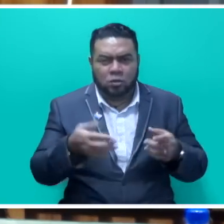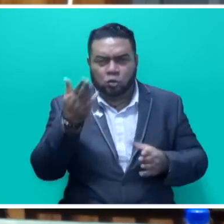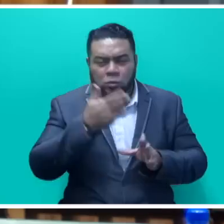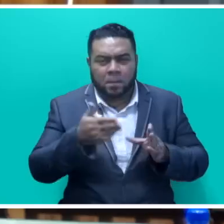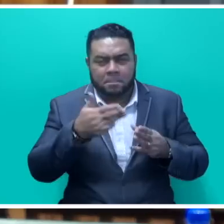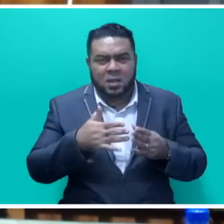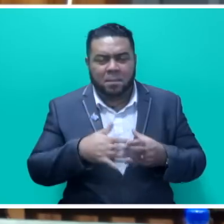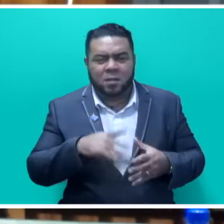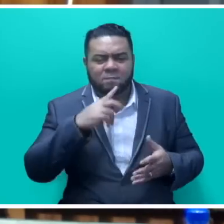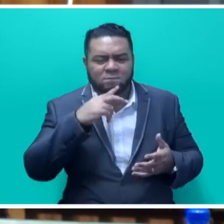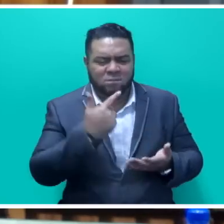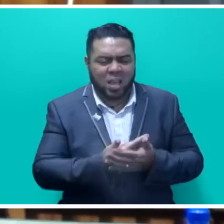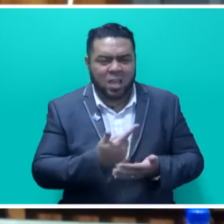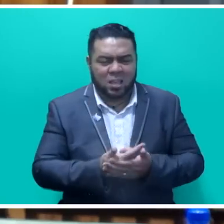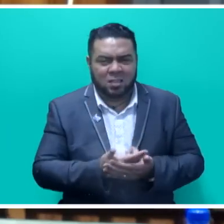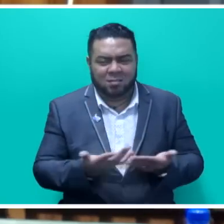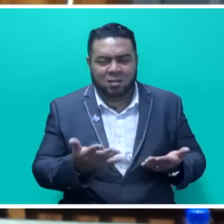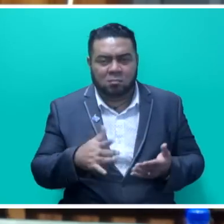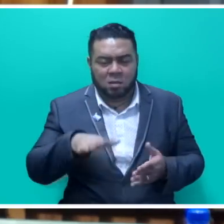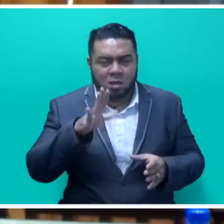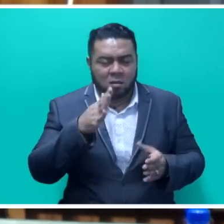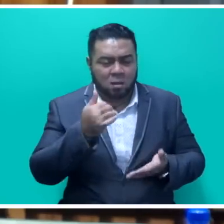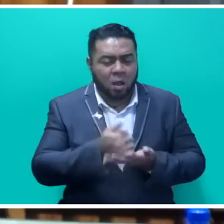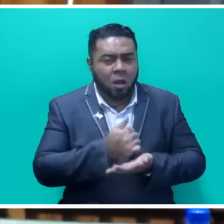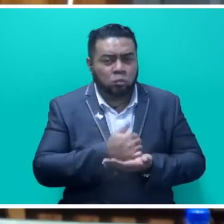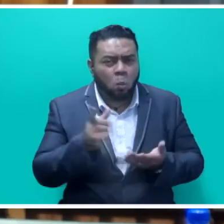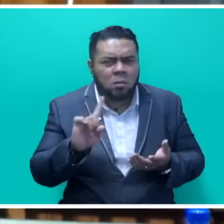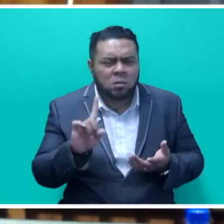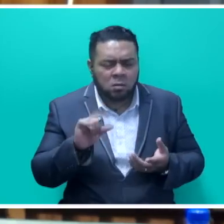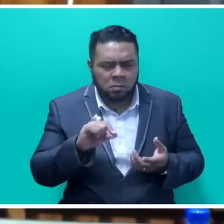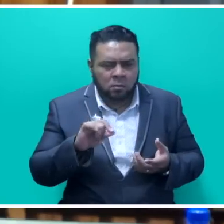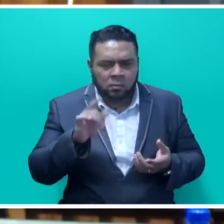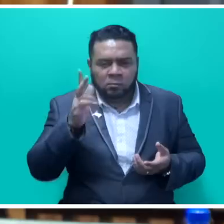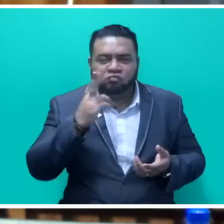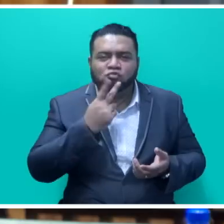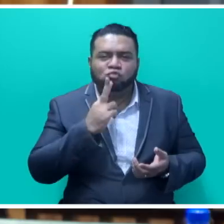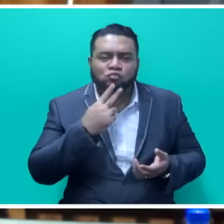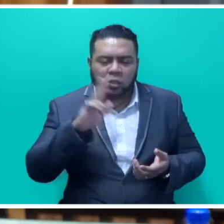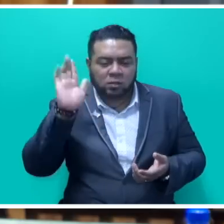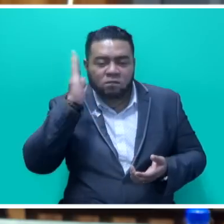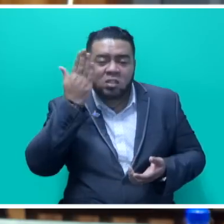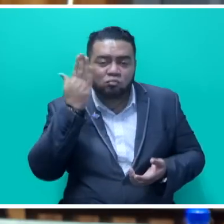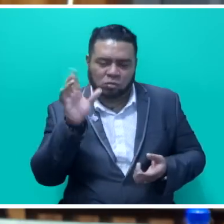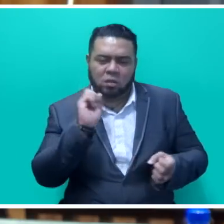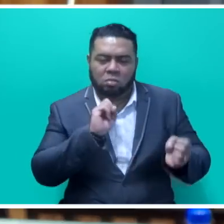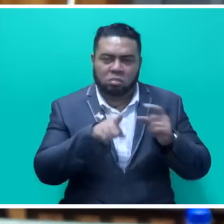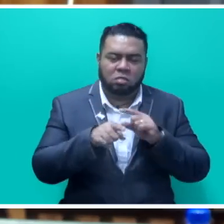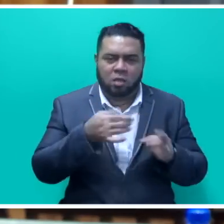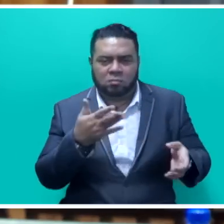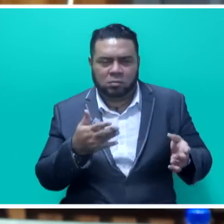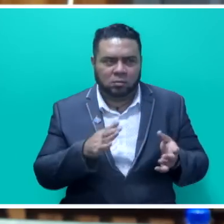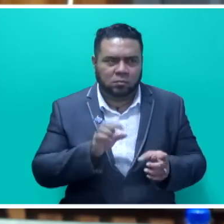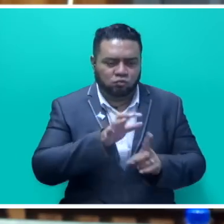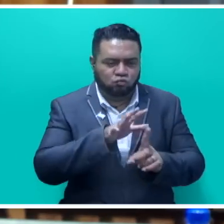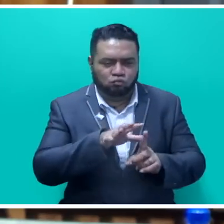through fake and fictitious accounts by our political opponents, and a party that had